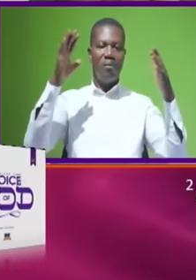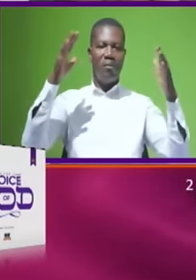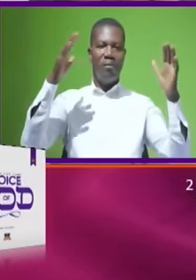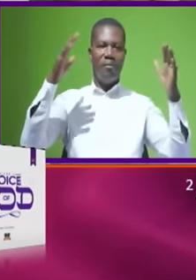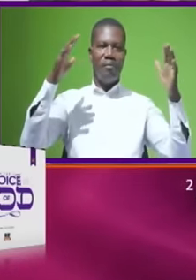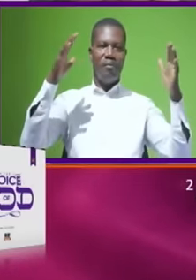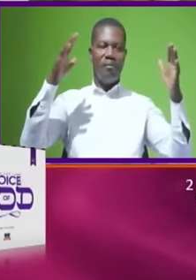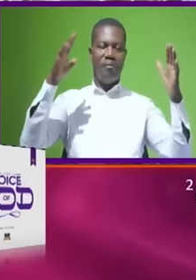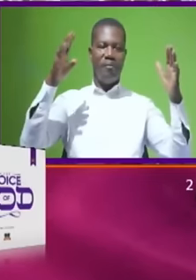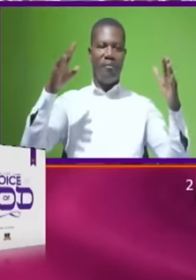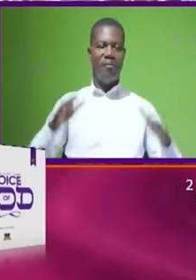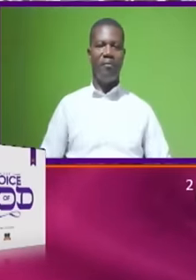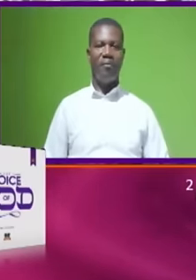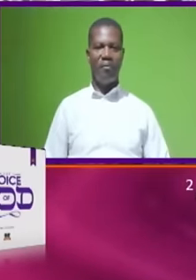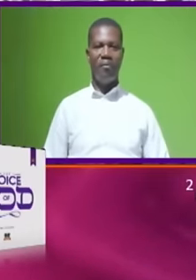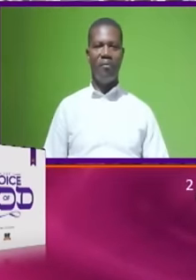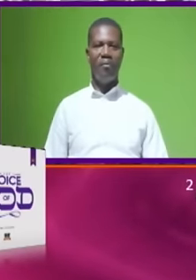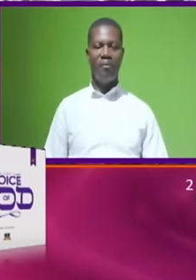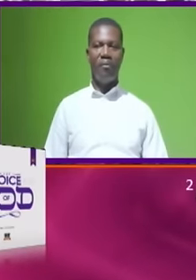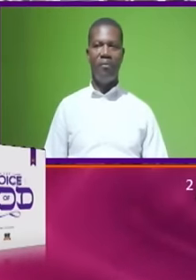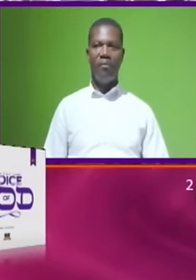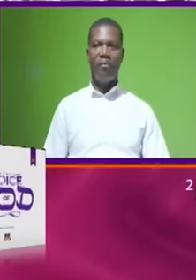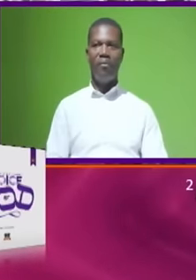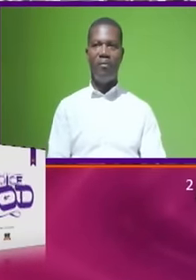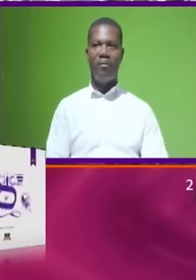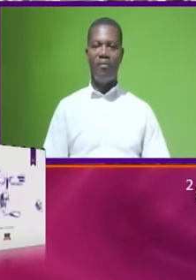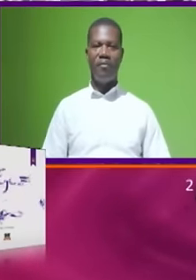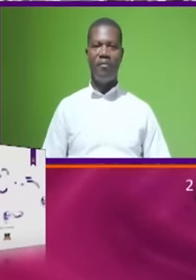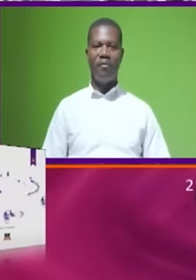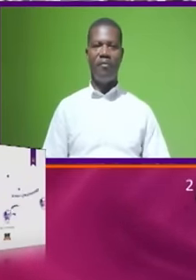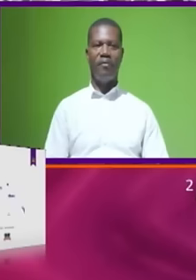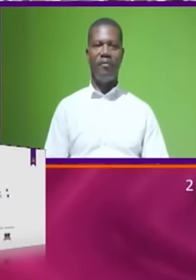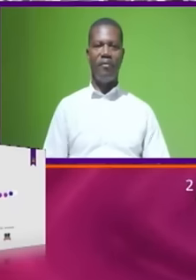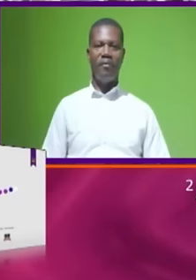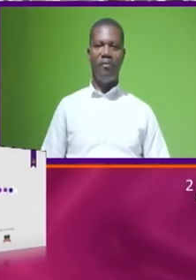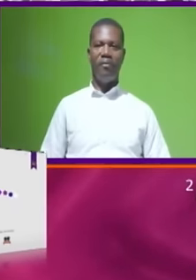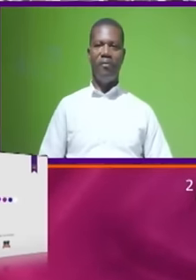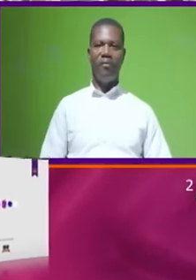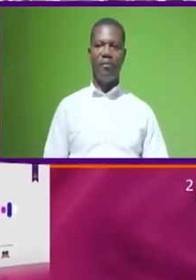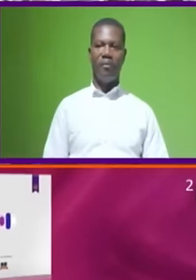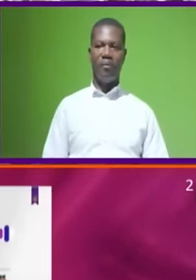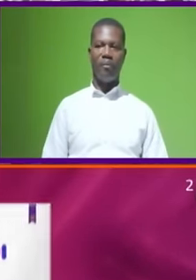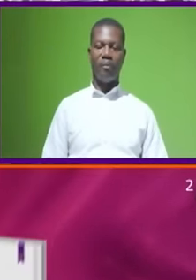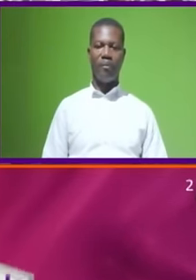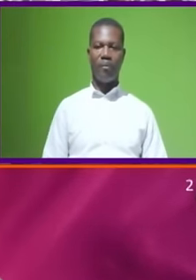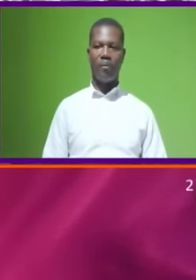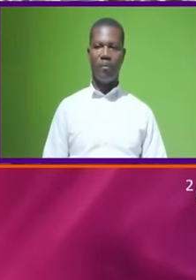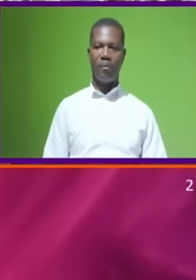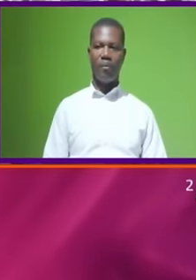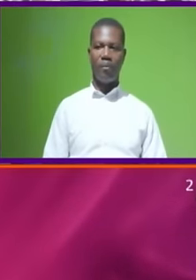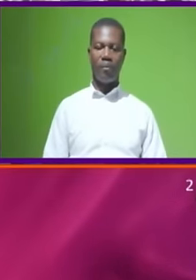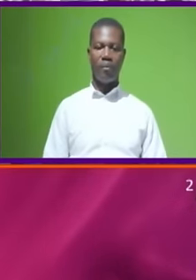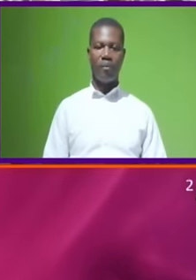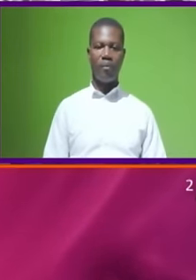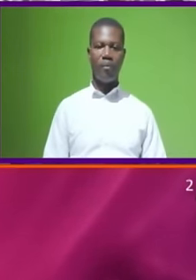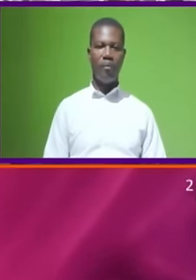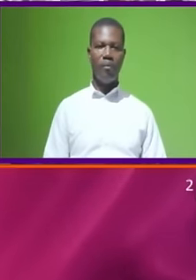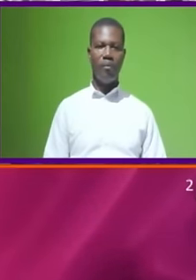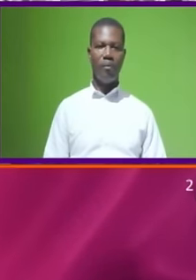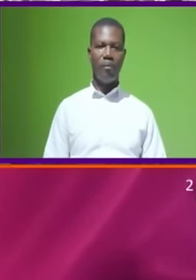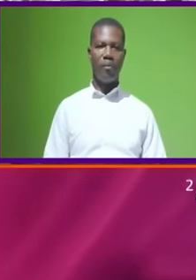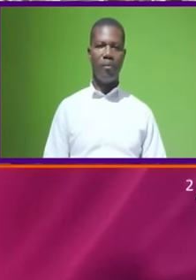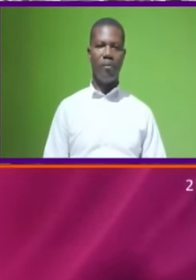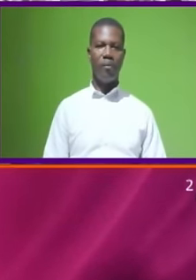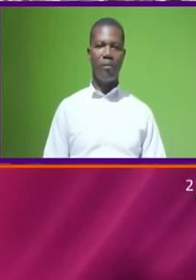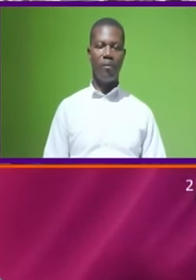at yes. you. How God has blessed you and how he has elevated you. Ah. Did you sell your land? Did you